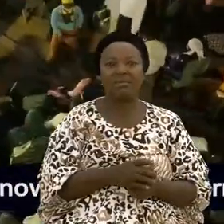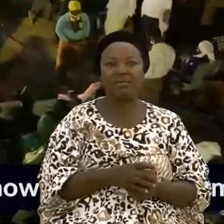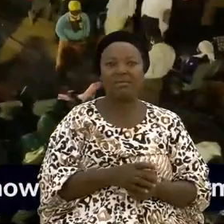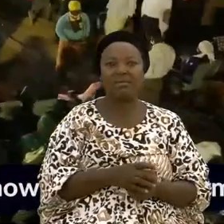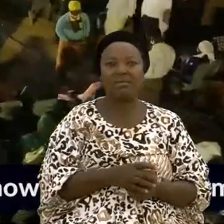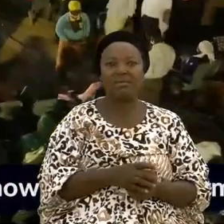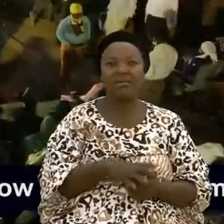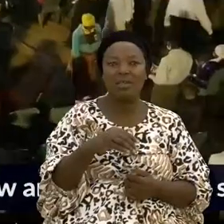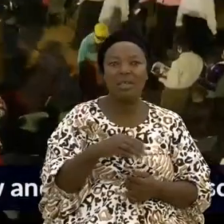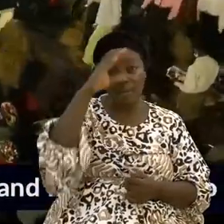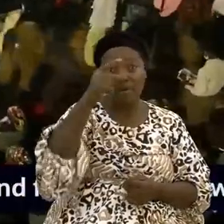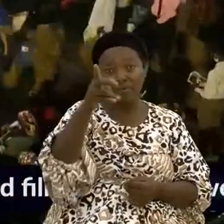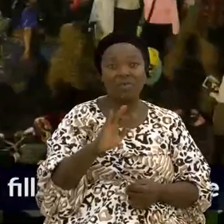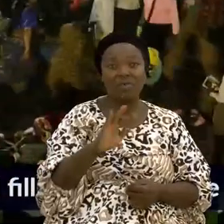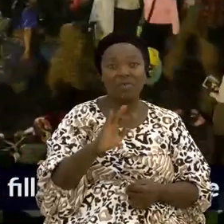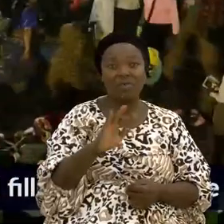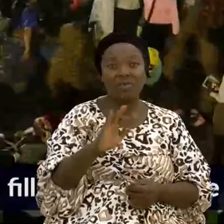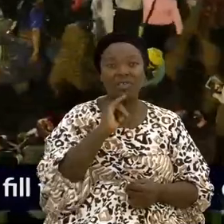The man of God will soon come back.